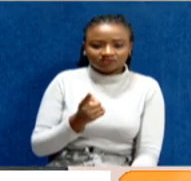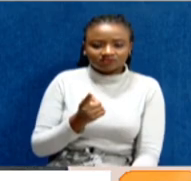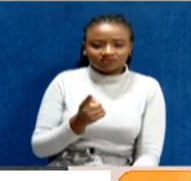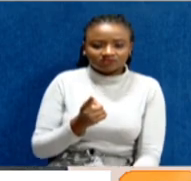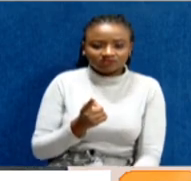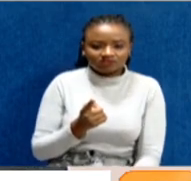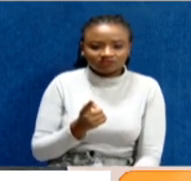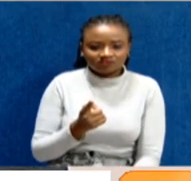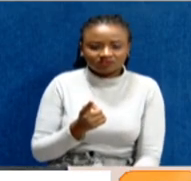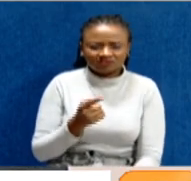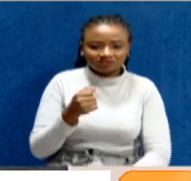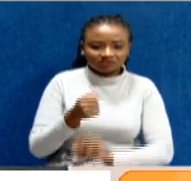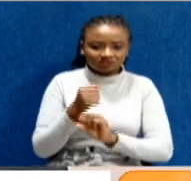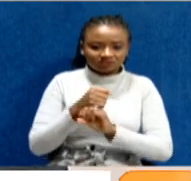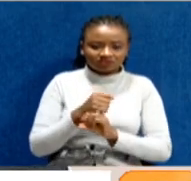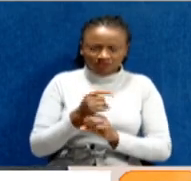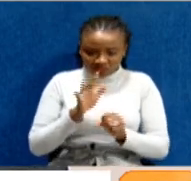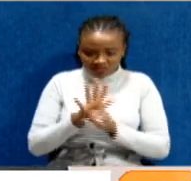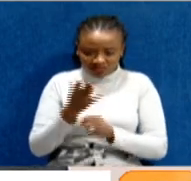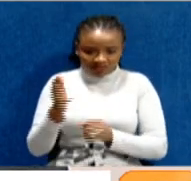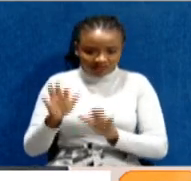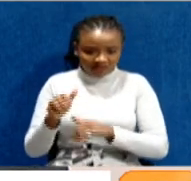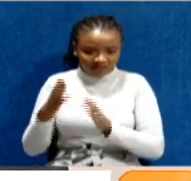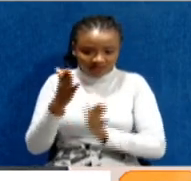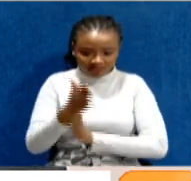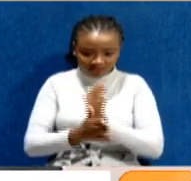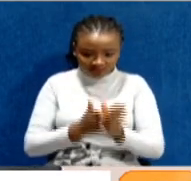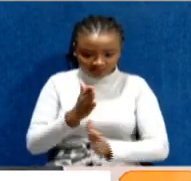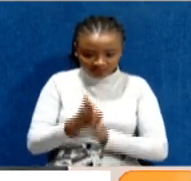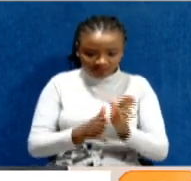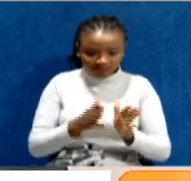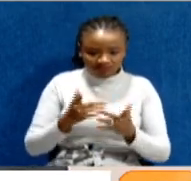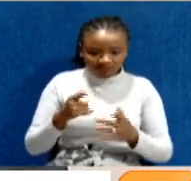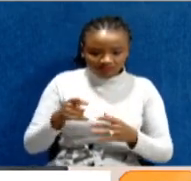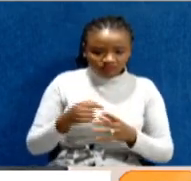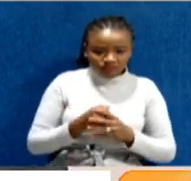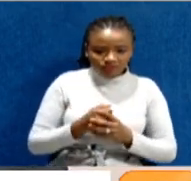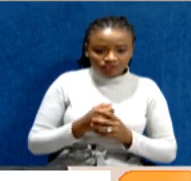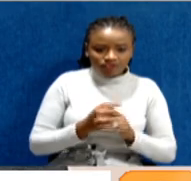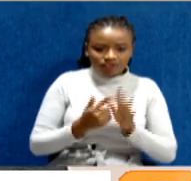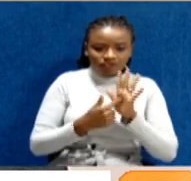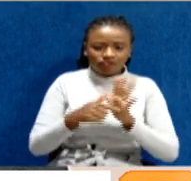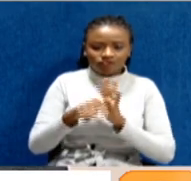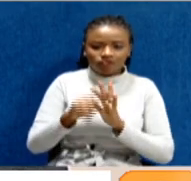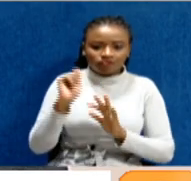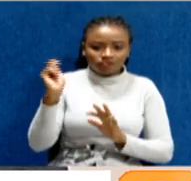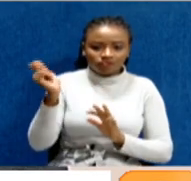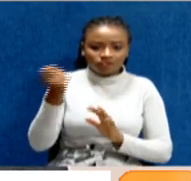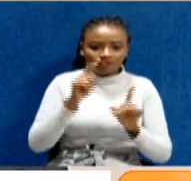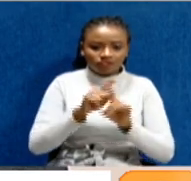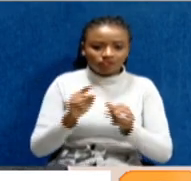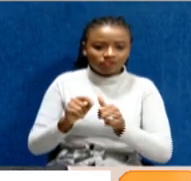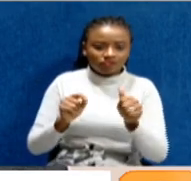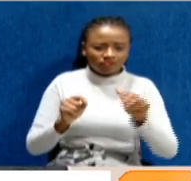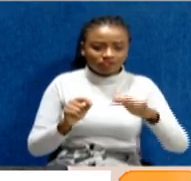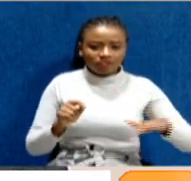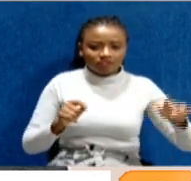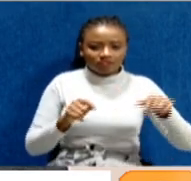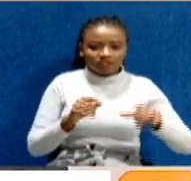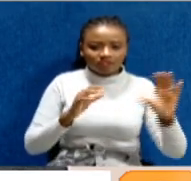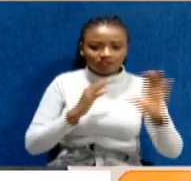and certification. Farmers have been able to organize themselves, like in Kenya and even other parts of the country, we